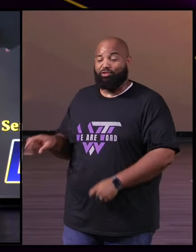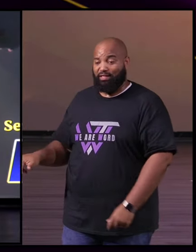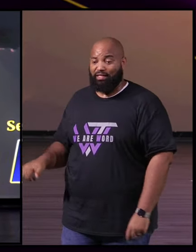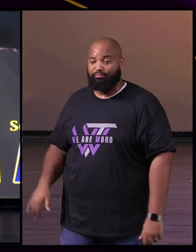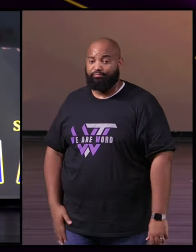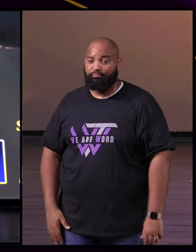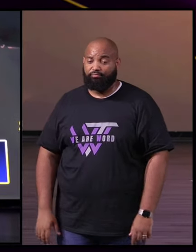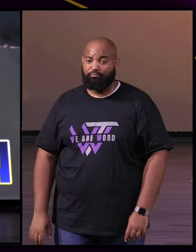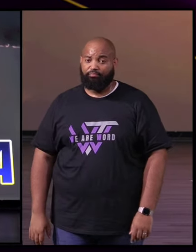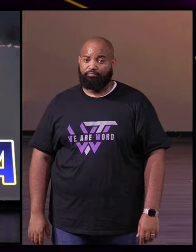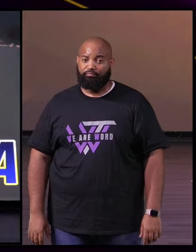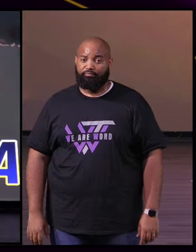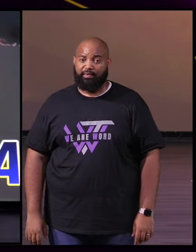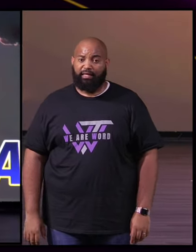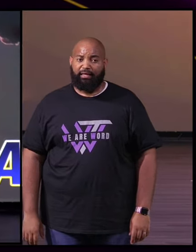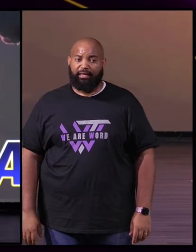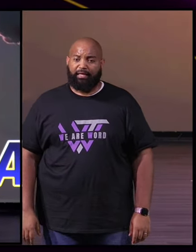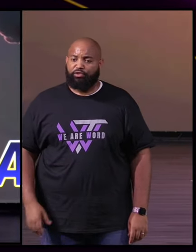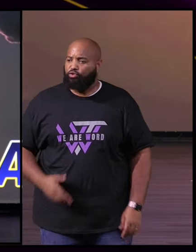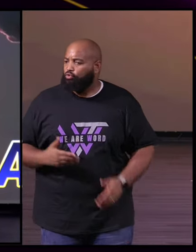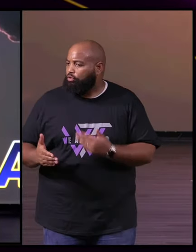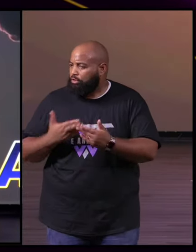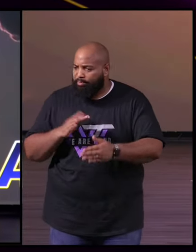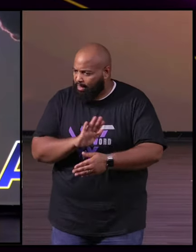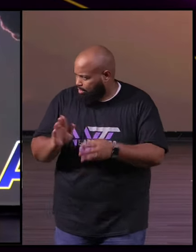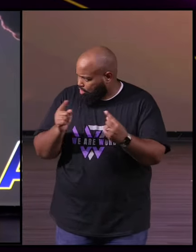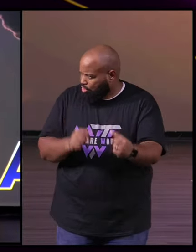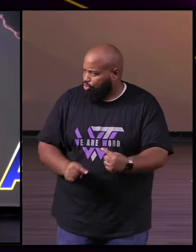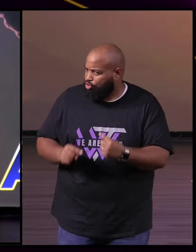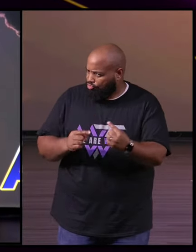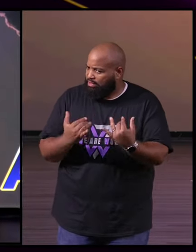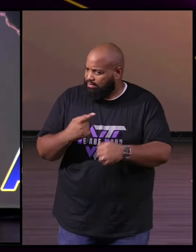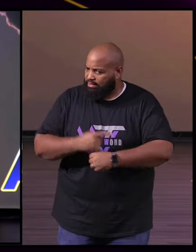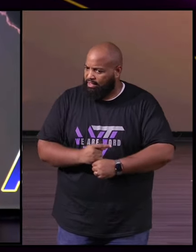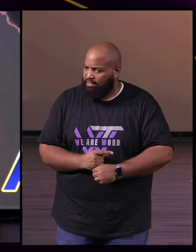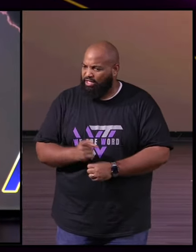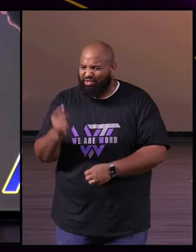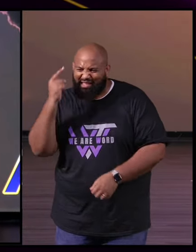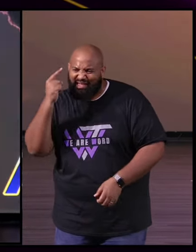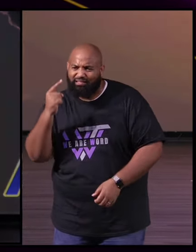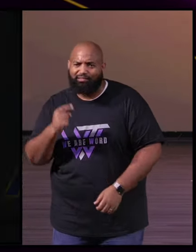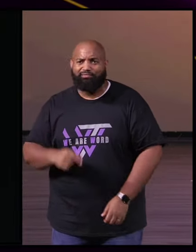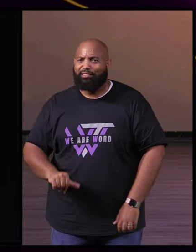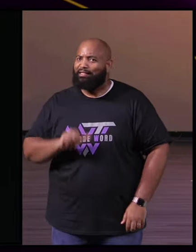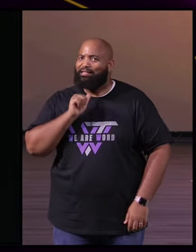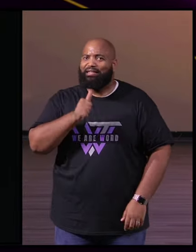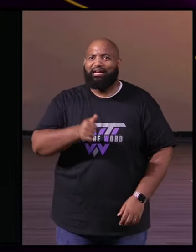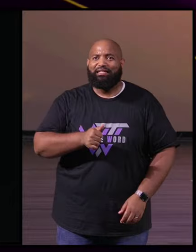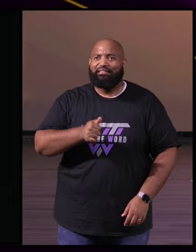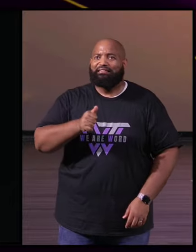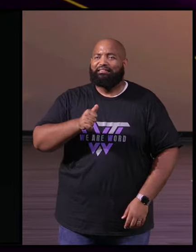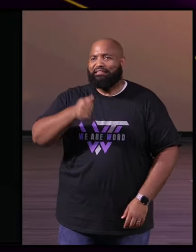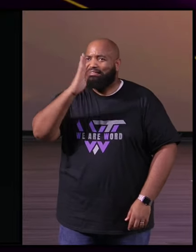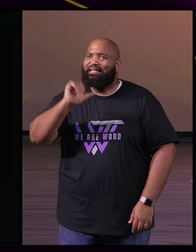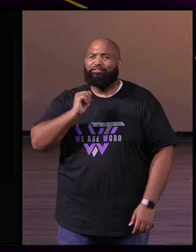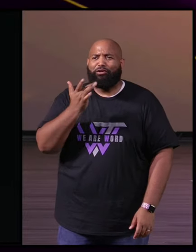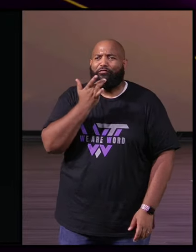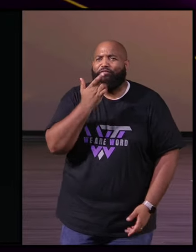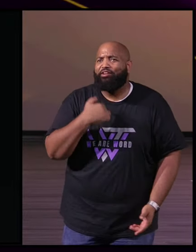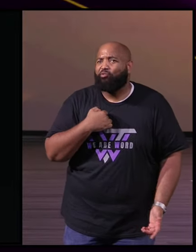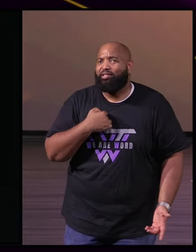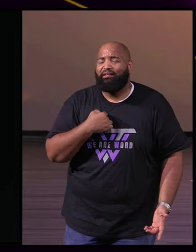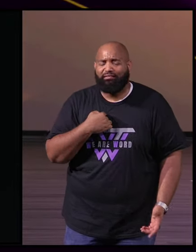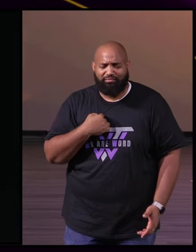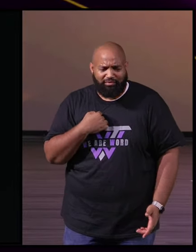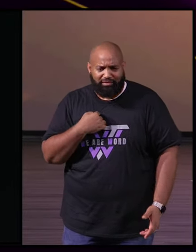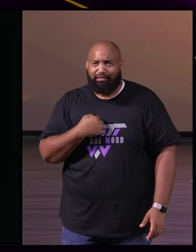thing out. You think that I'm going through what I'm going through, it must mean I'm not being favored by God. It must